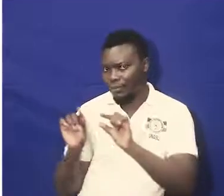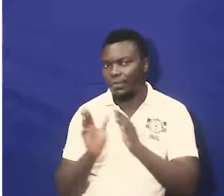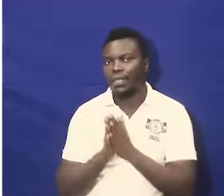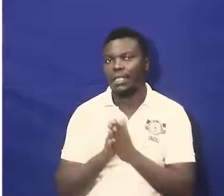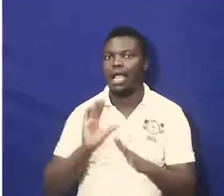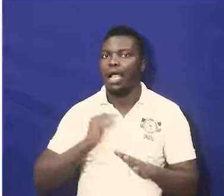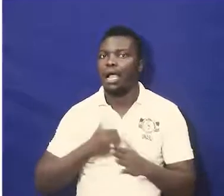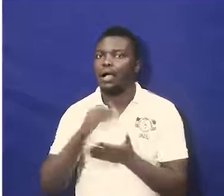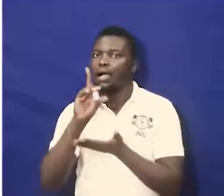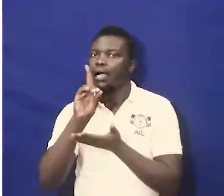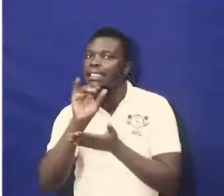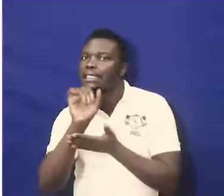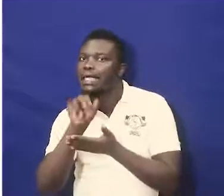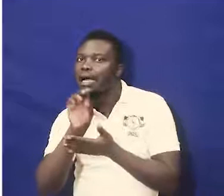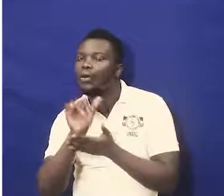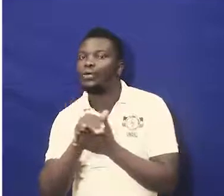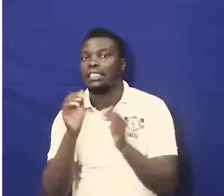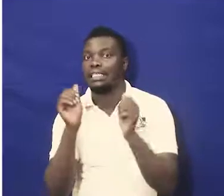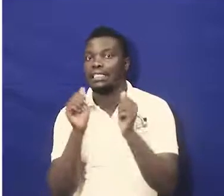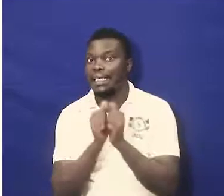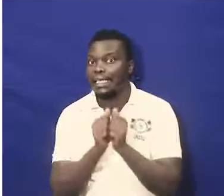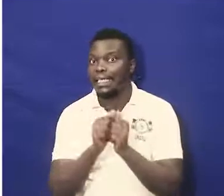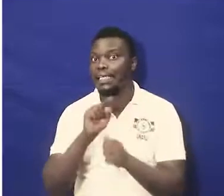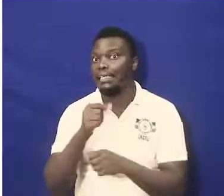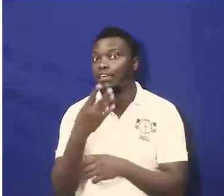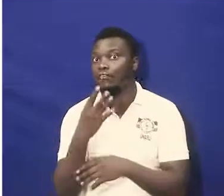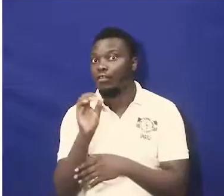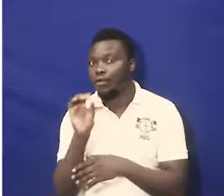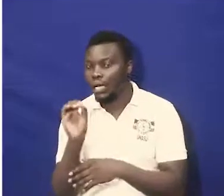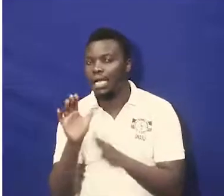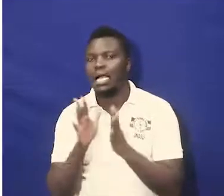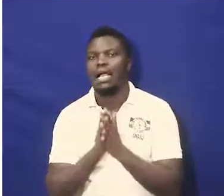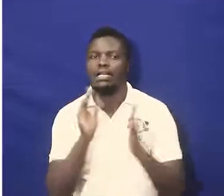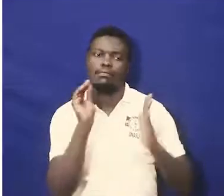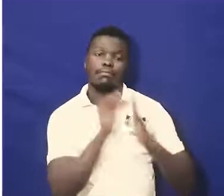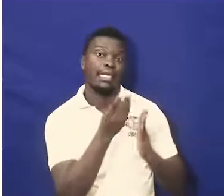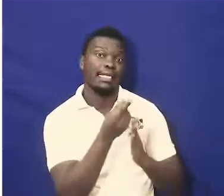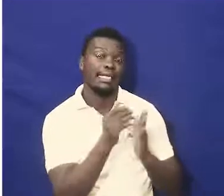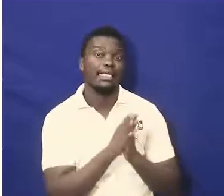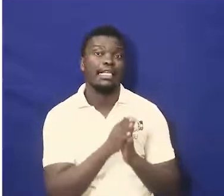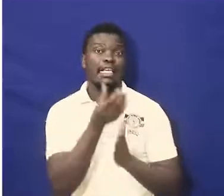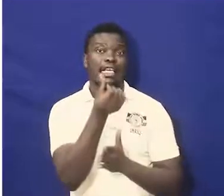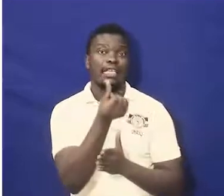is 10,400 and our marked price is